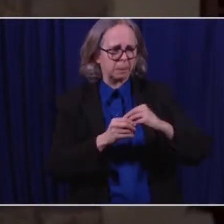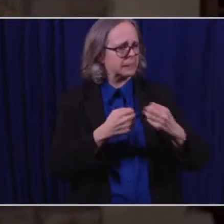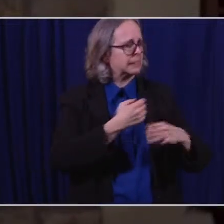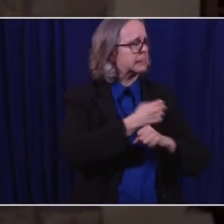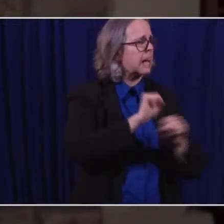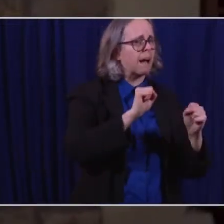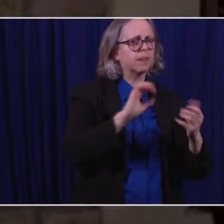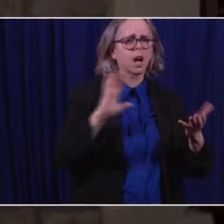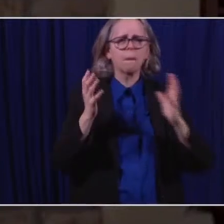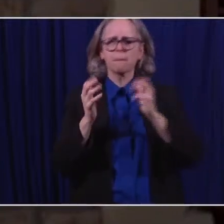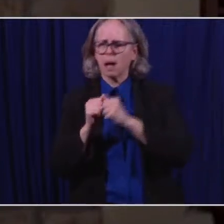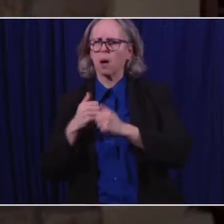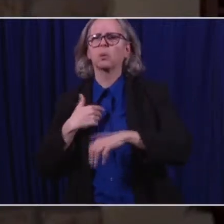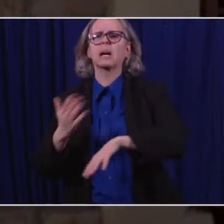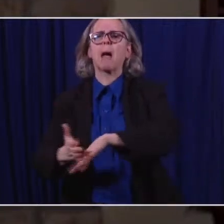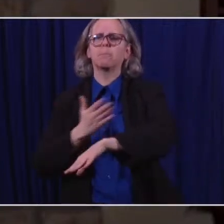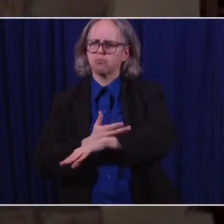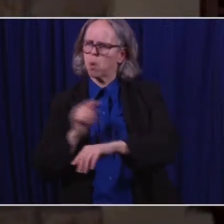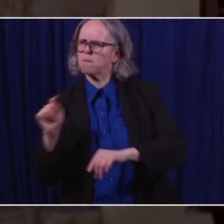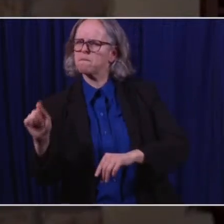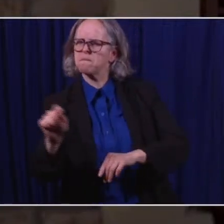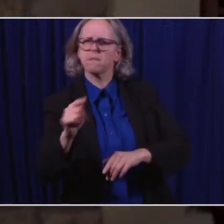that.